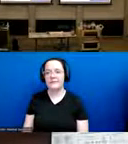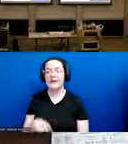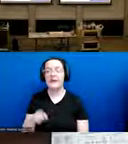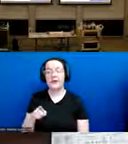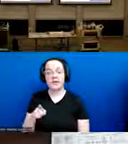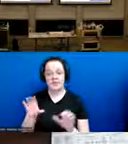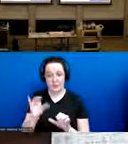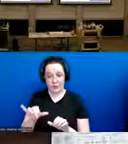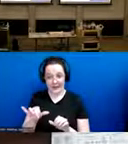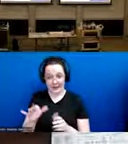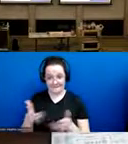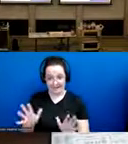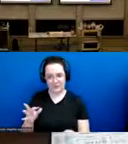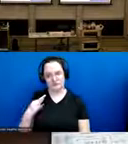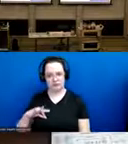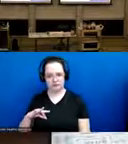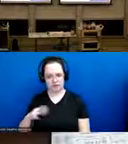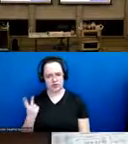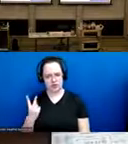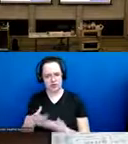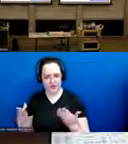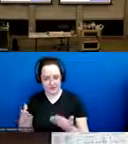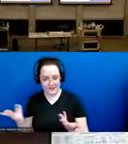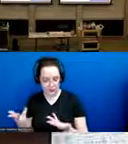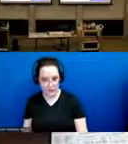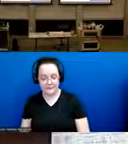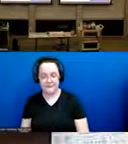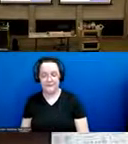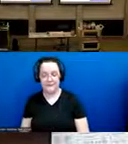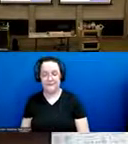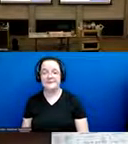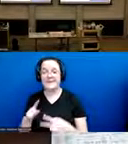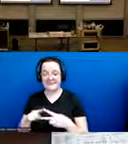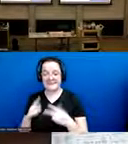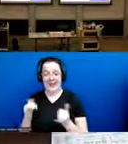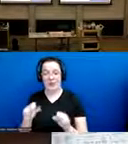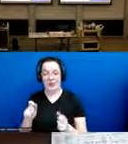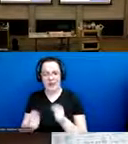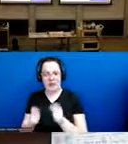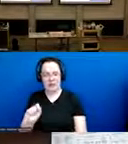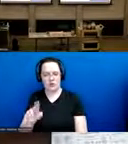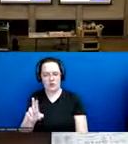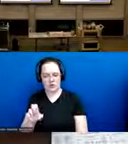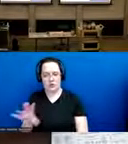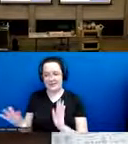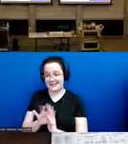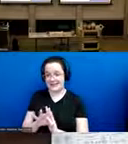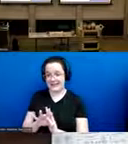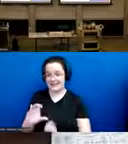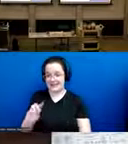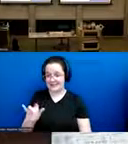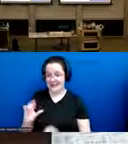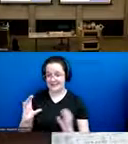two things, right? We gain the fact of now we can tune, by selecting the cavity length, we can tune